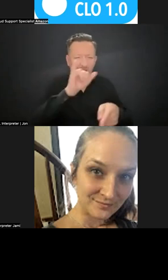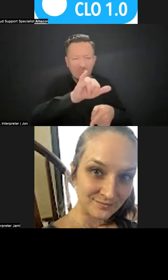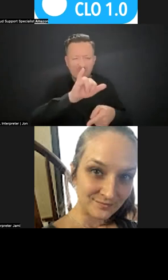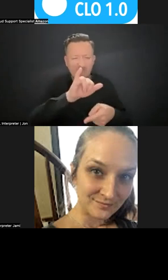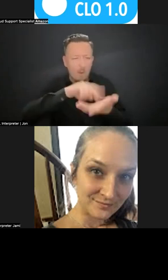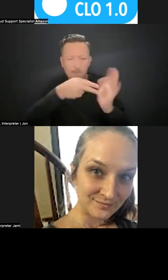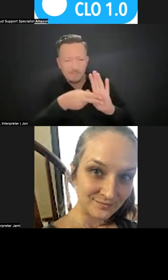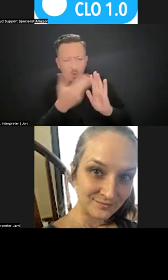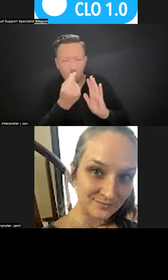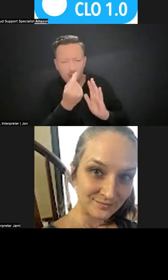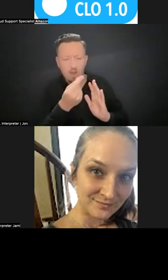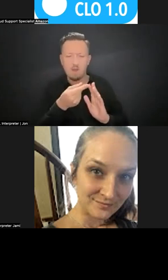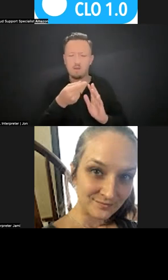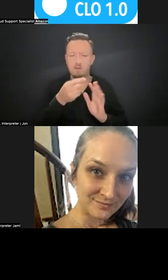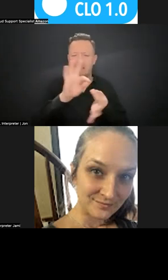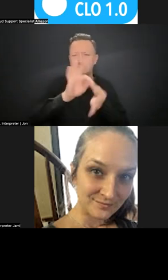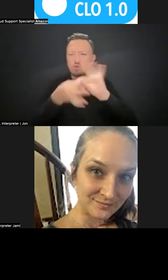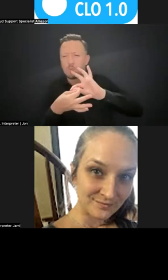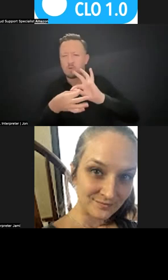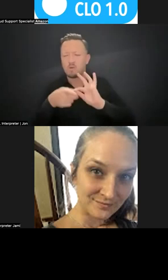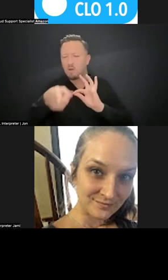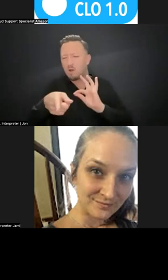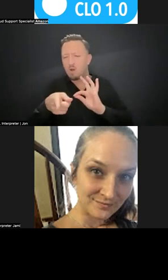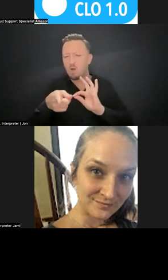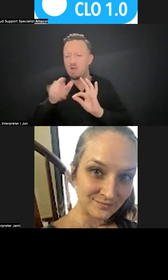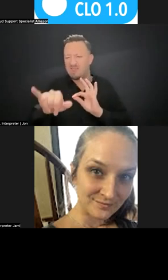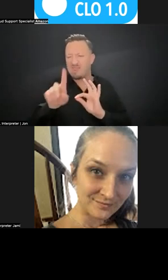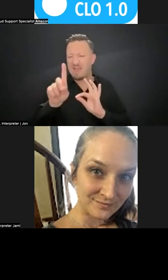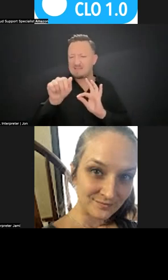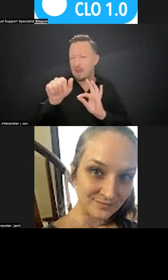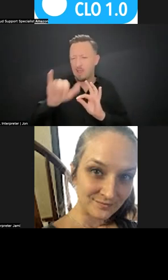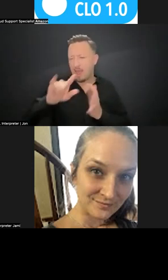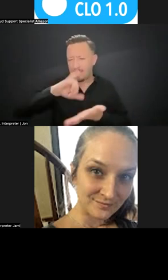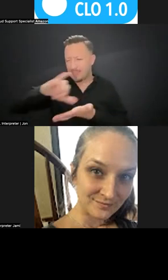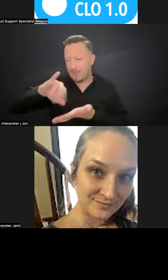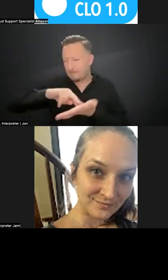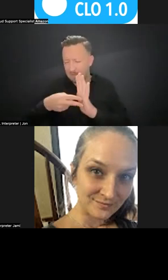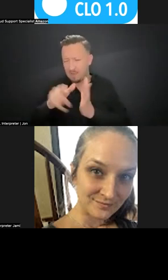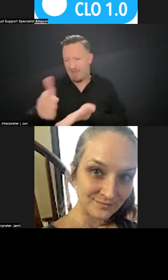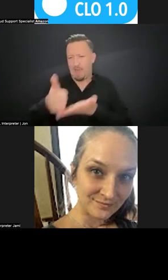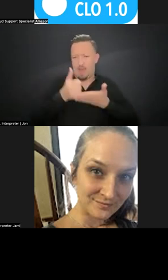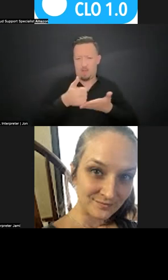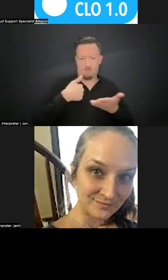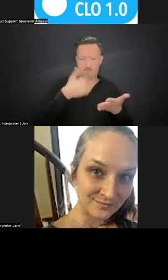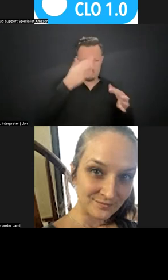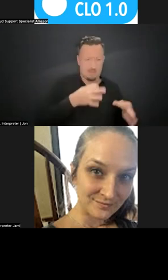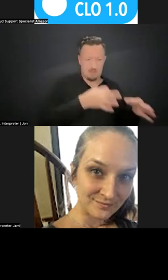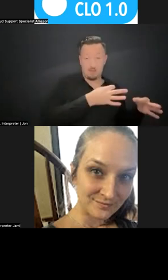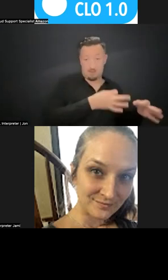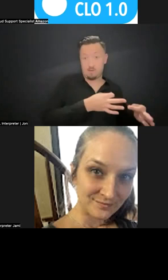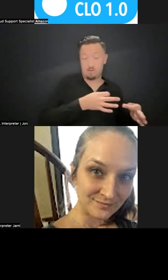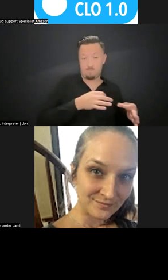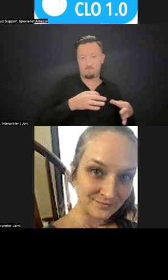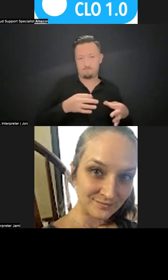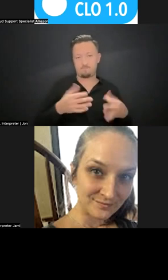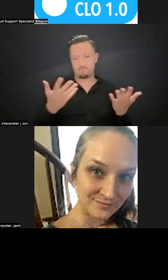that we can interpret and make real-time decisions on how the data is being used. And examples